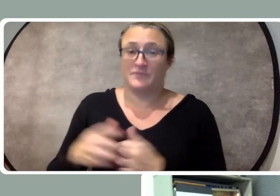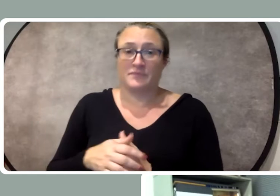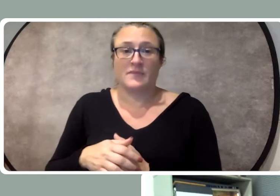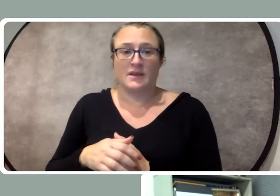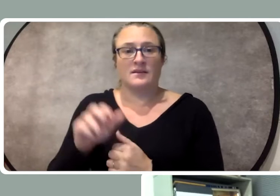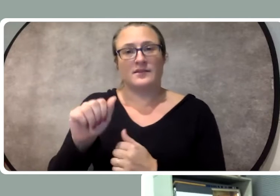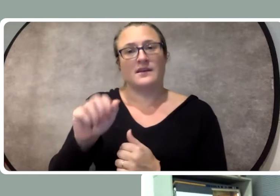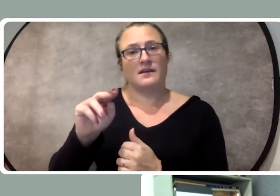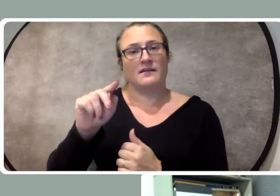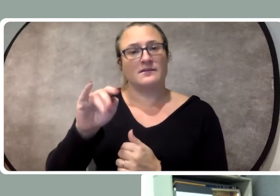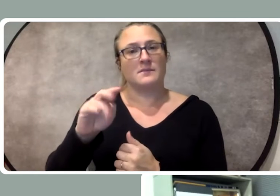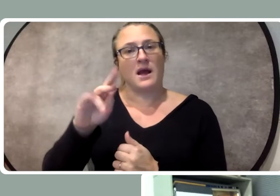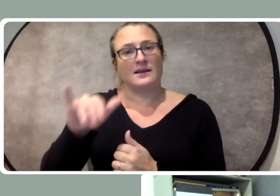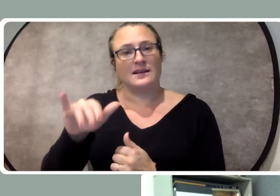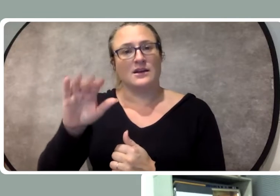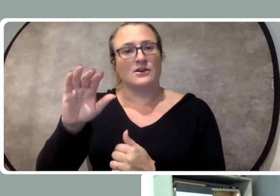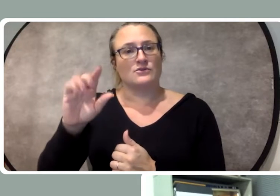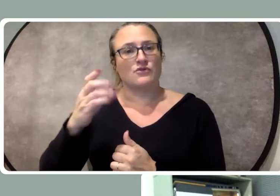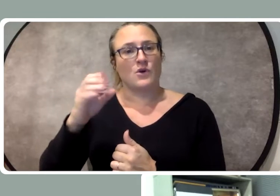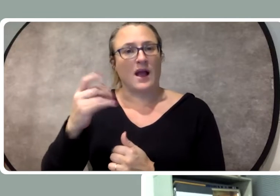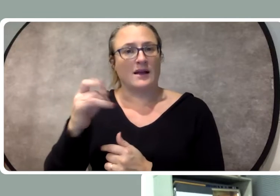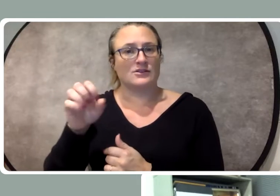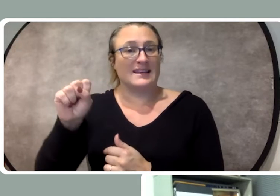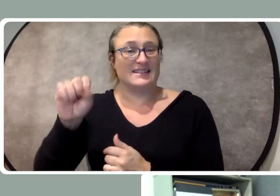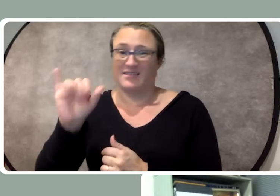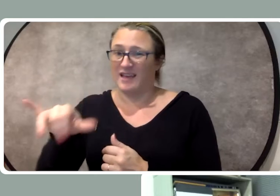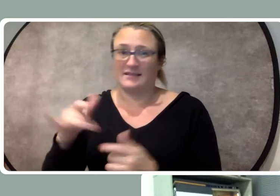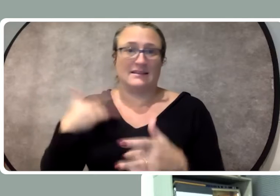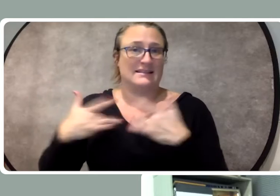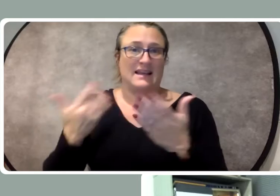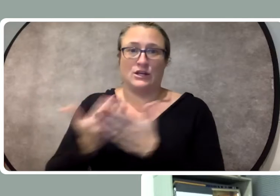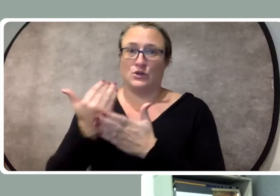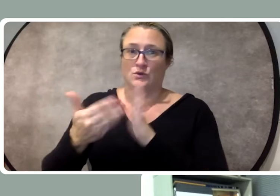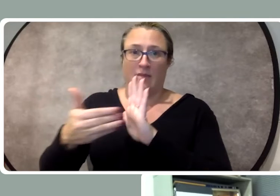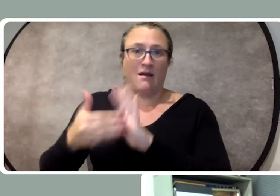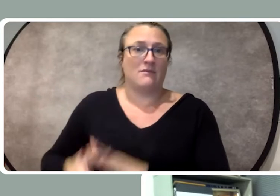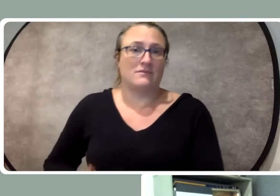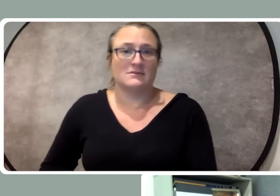think, are the exciting new molecules in triple negative cancer.